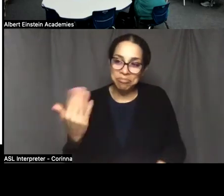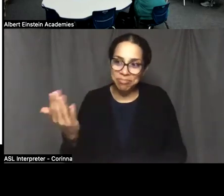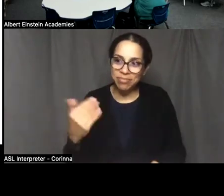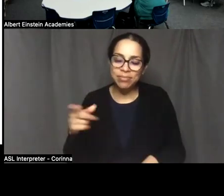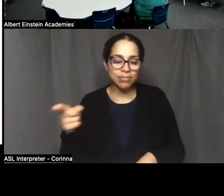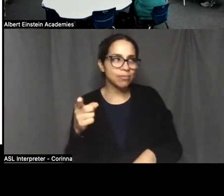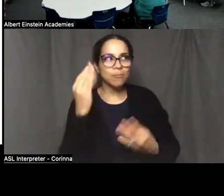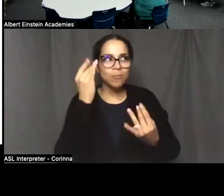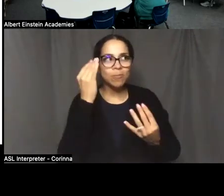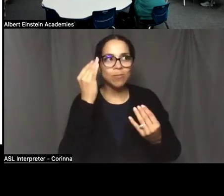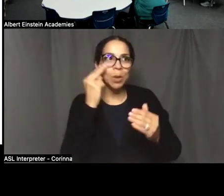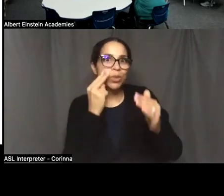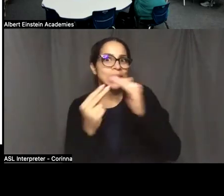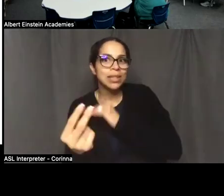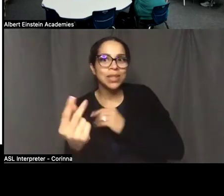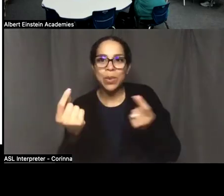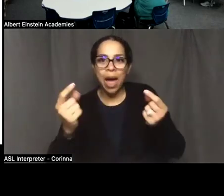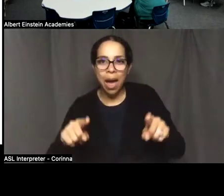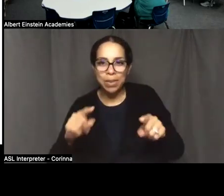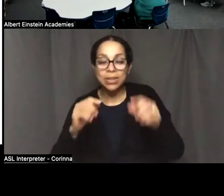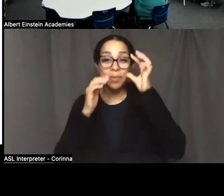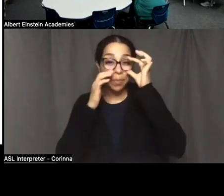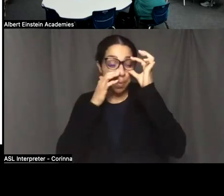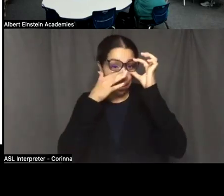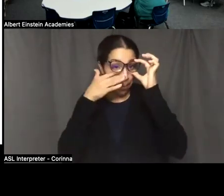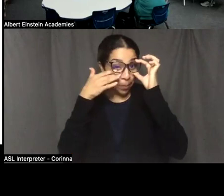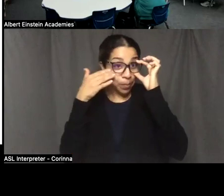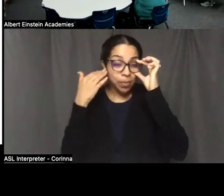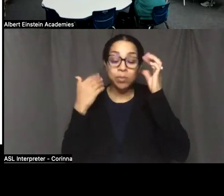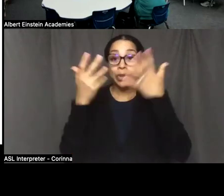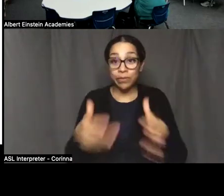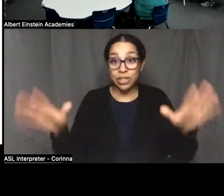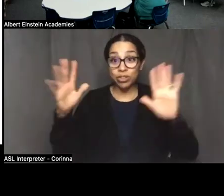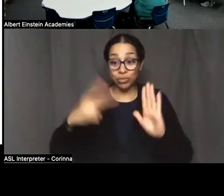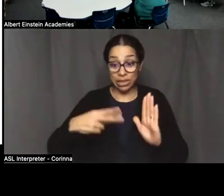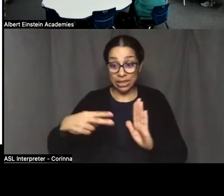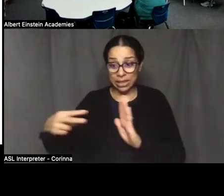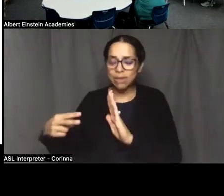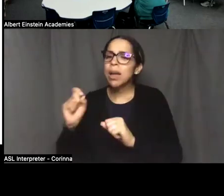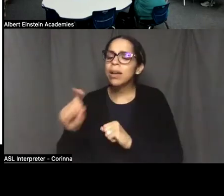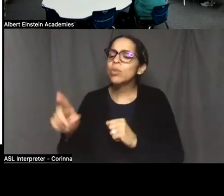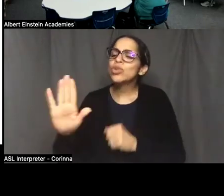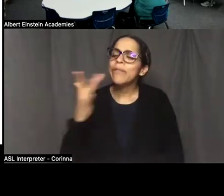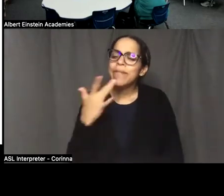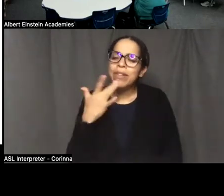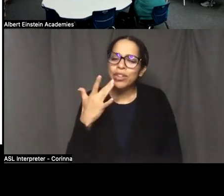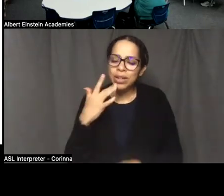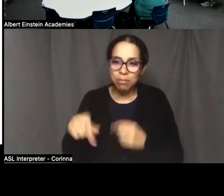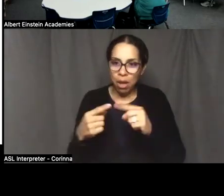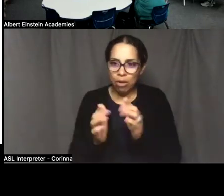prediction about it. After you read, you can say, what was your favorite part of the book? What was the most interesting thing you